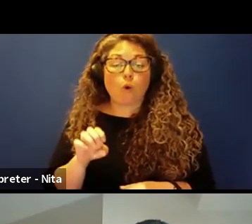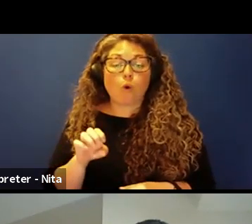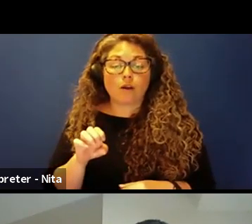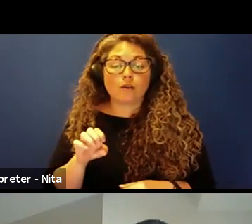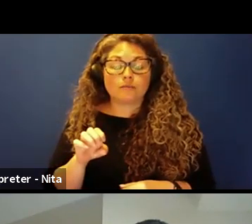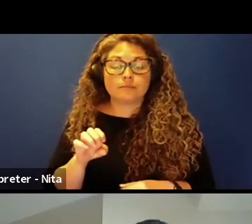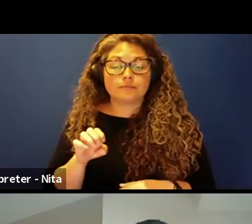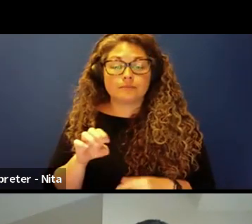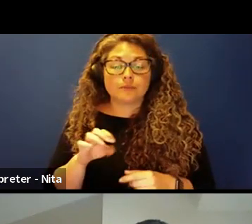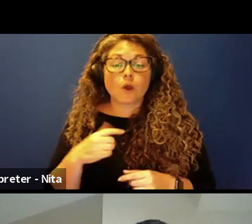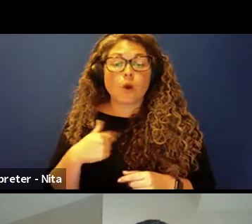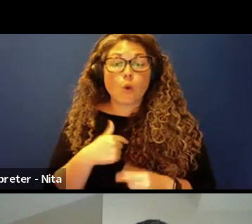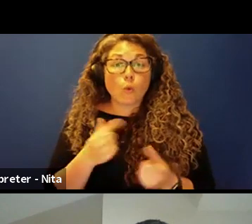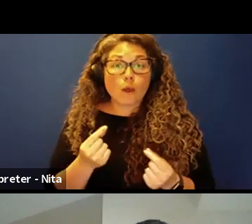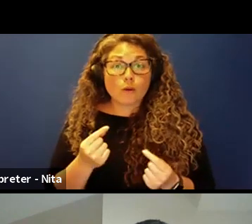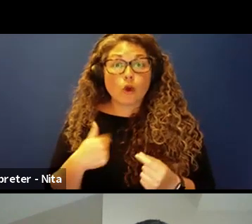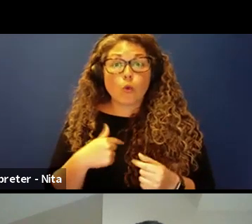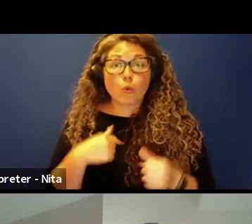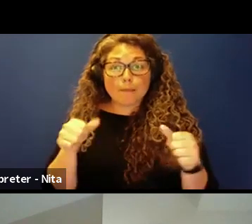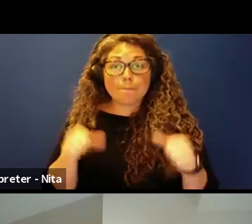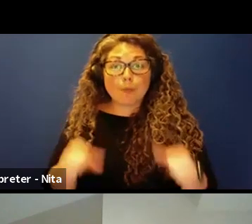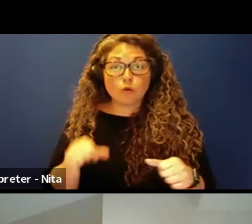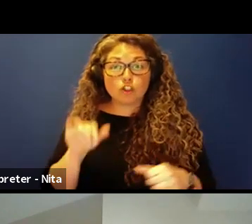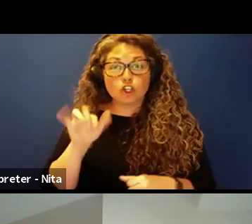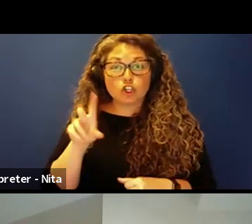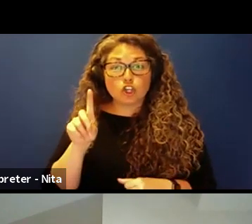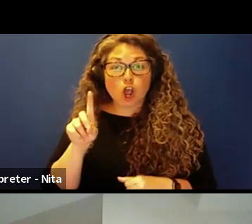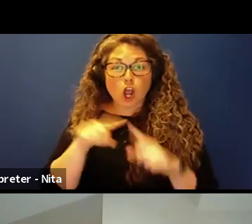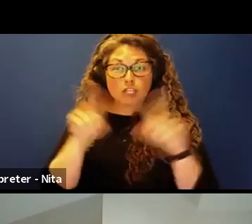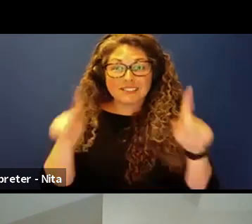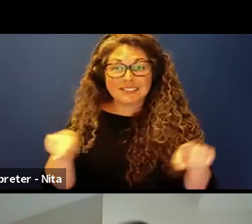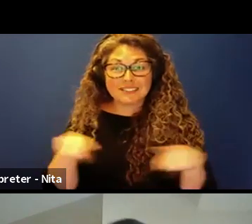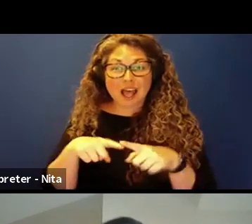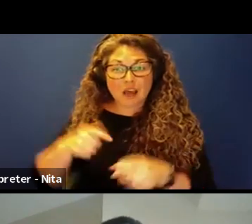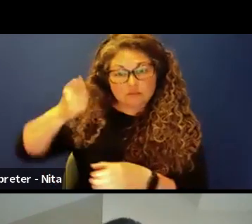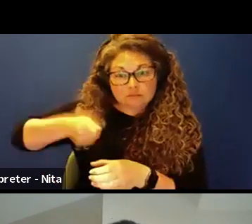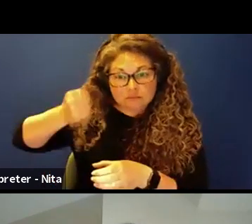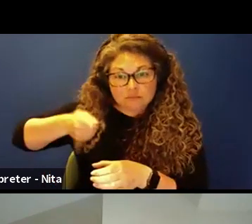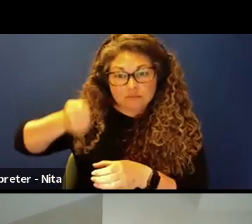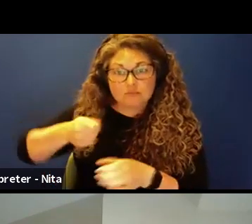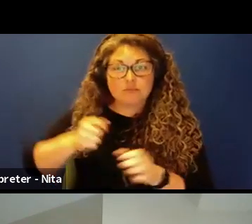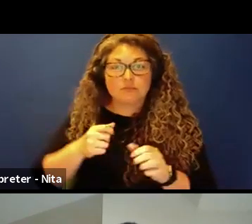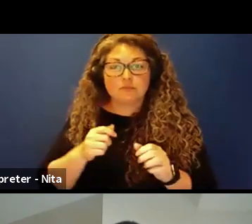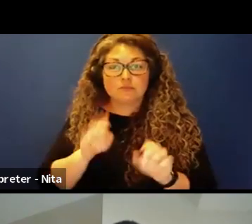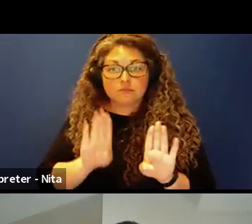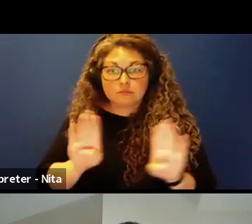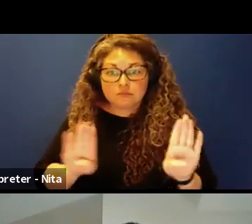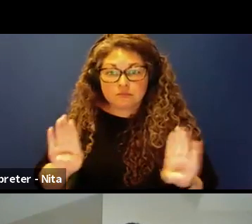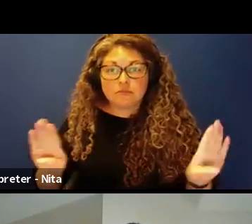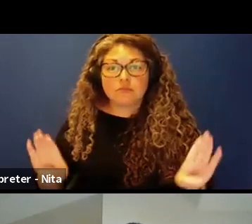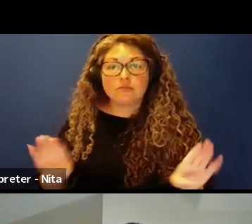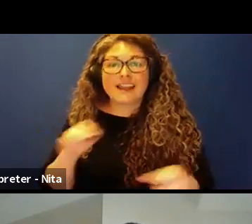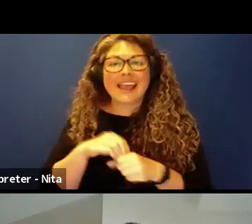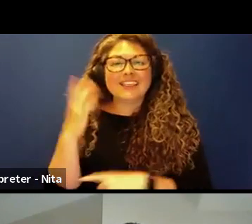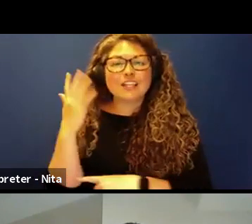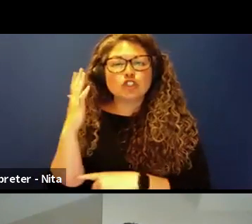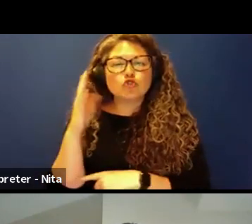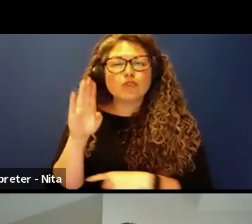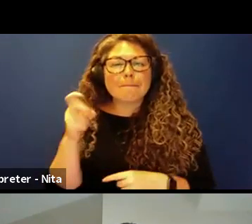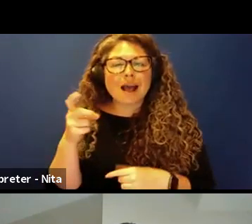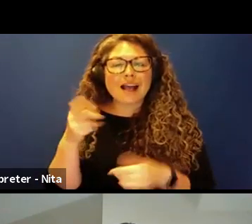area, is that we've posted yard signs, you know, in the green box, in the tree box area between